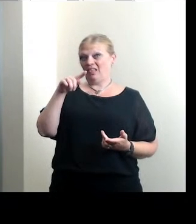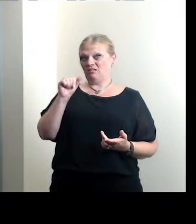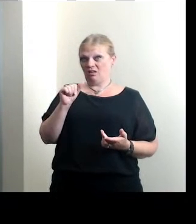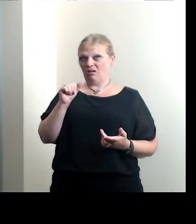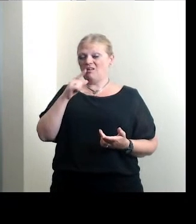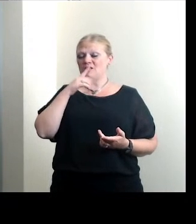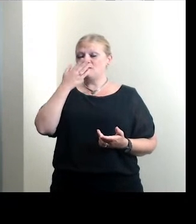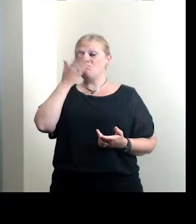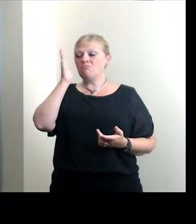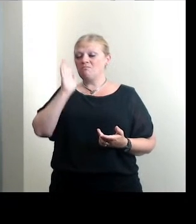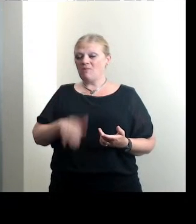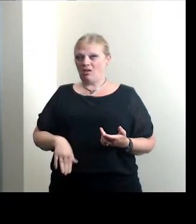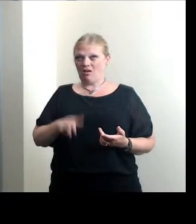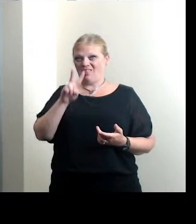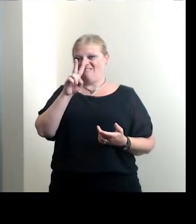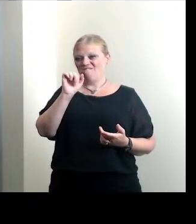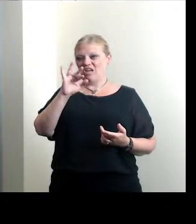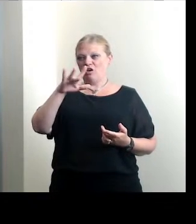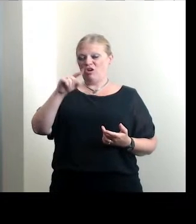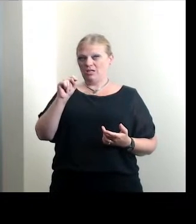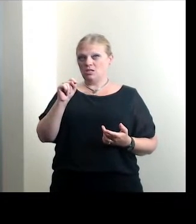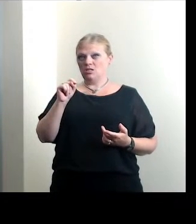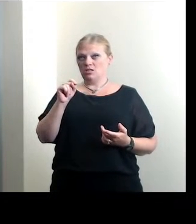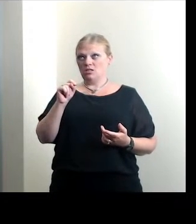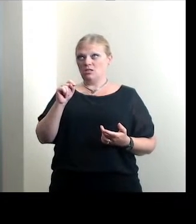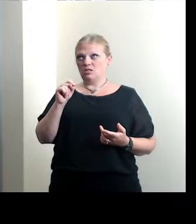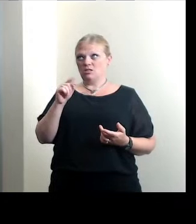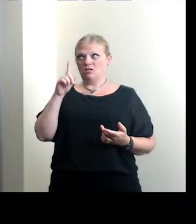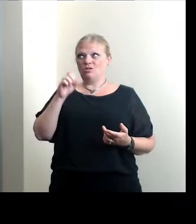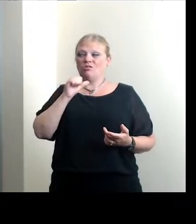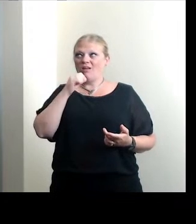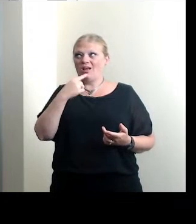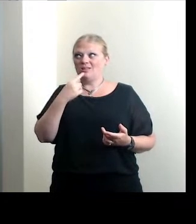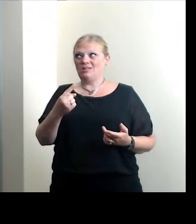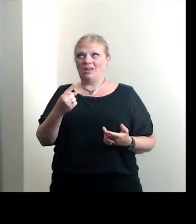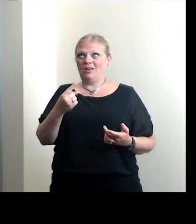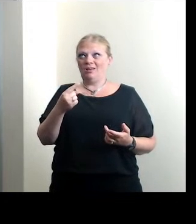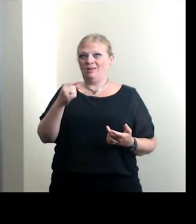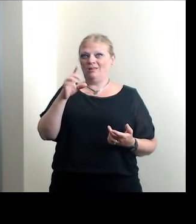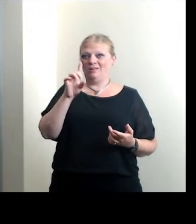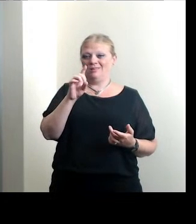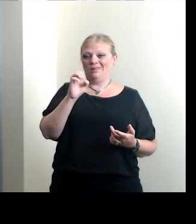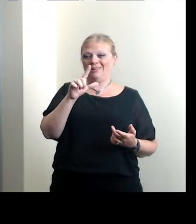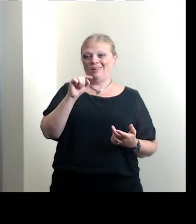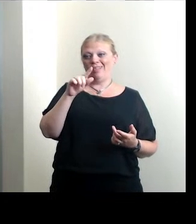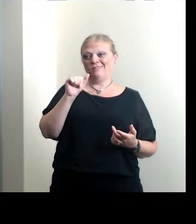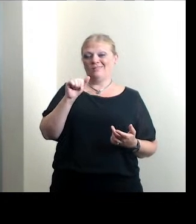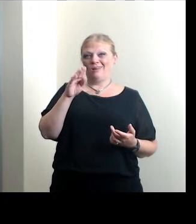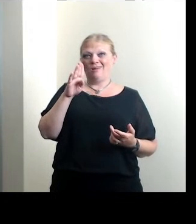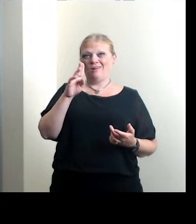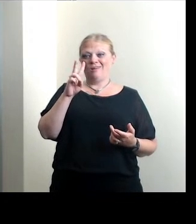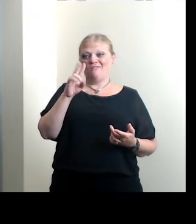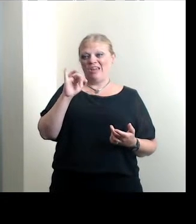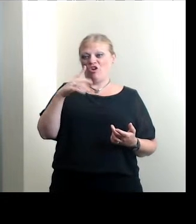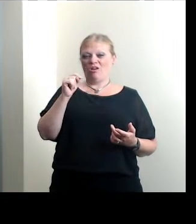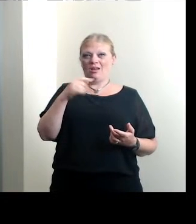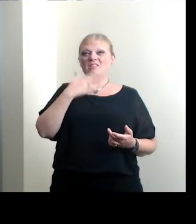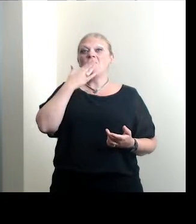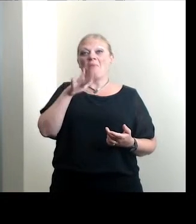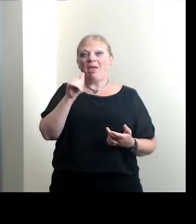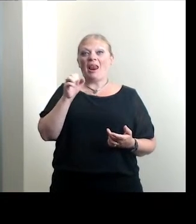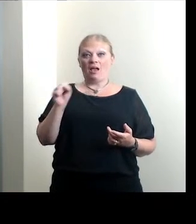is bad. I probably shouldn't say it, but the Delta variant is badass. That's the best way to put it. It is not